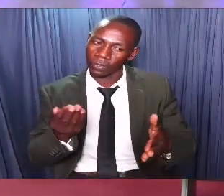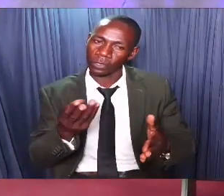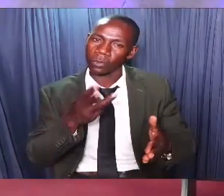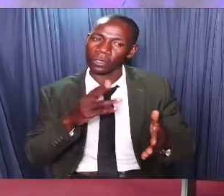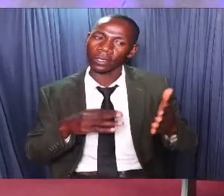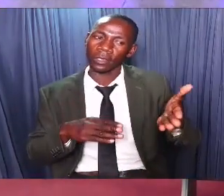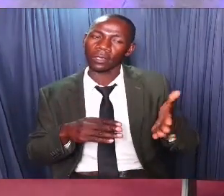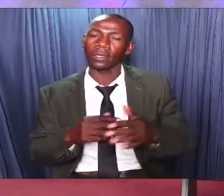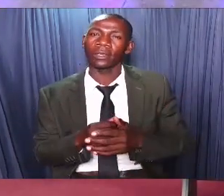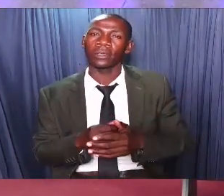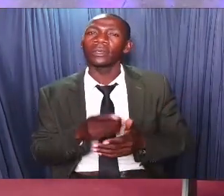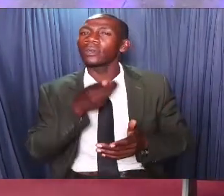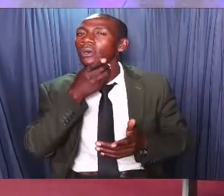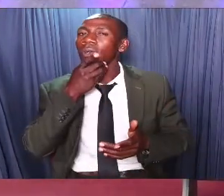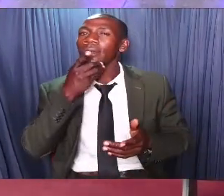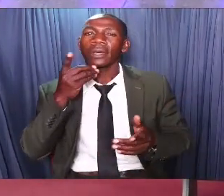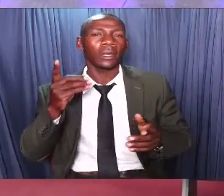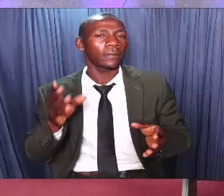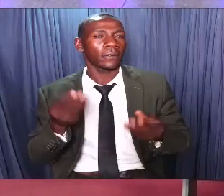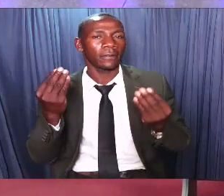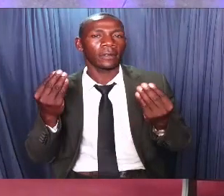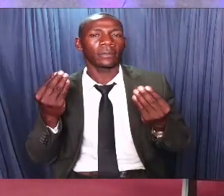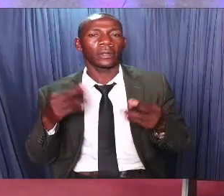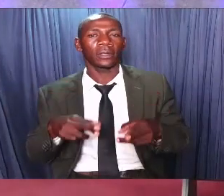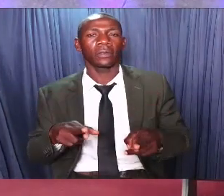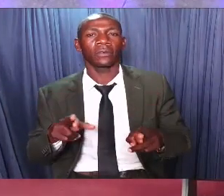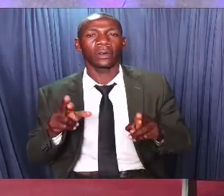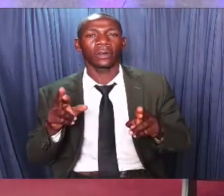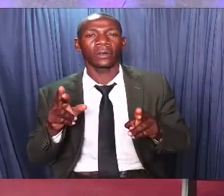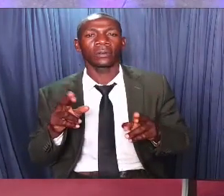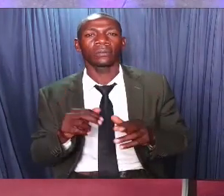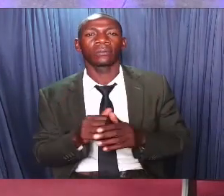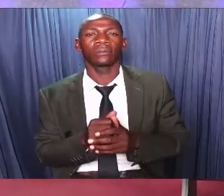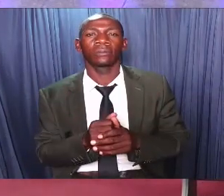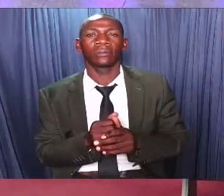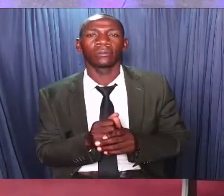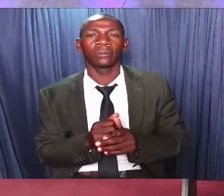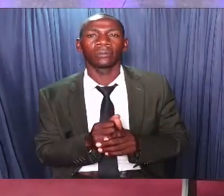water. Haukauki ghafla wote. It won't dry suddenly the entire stream.